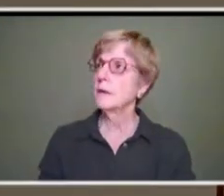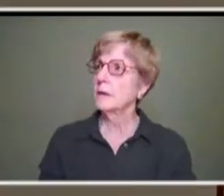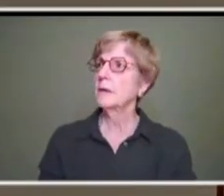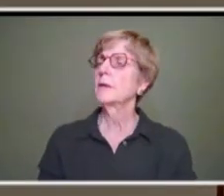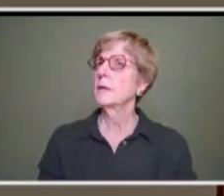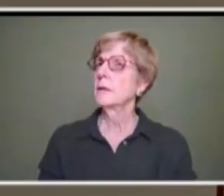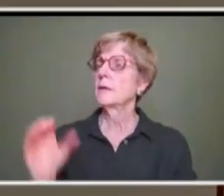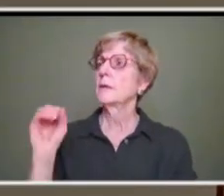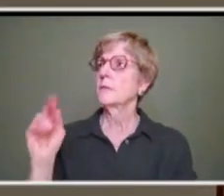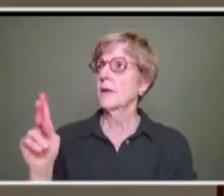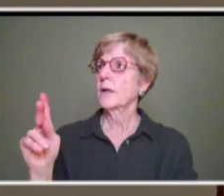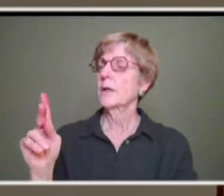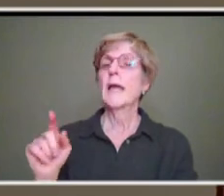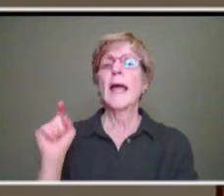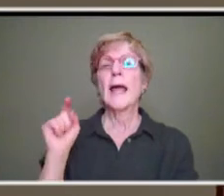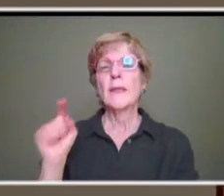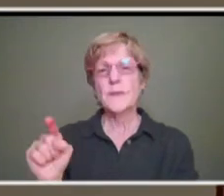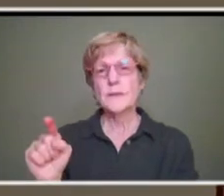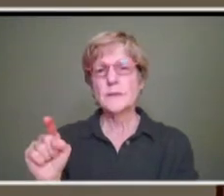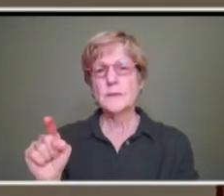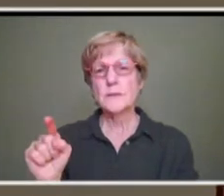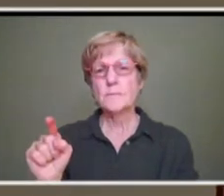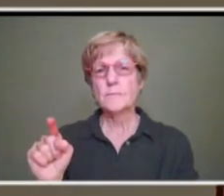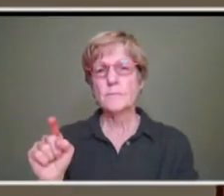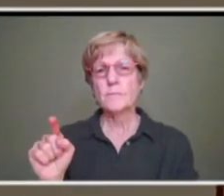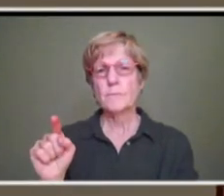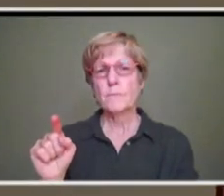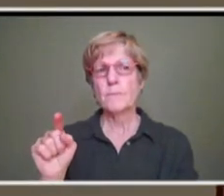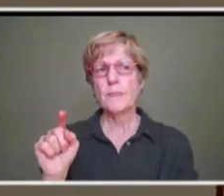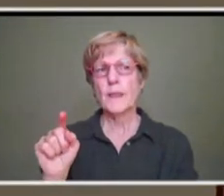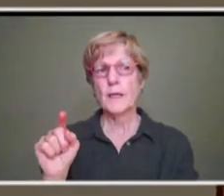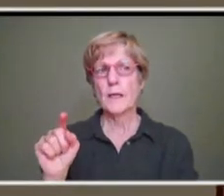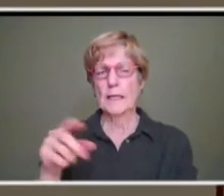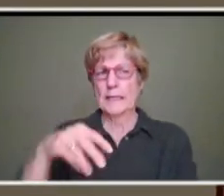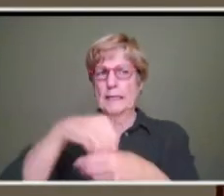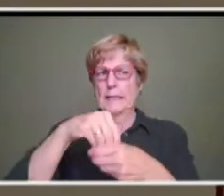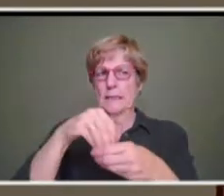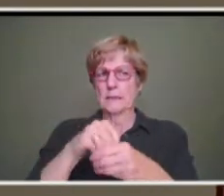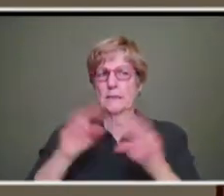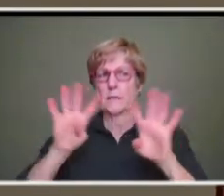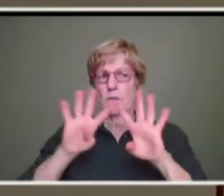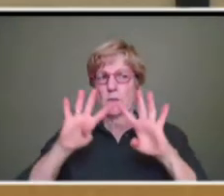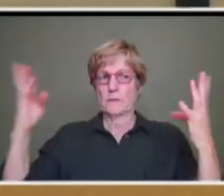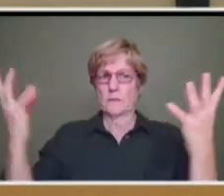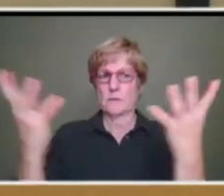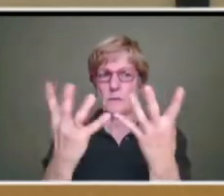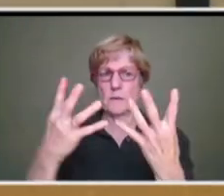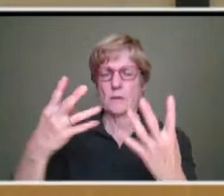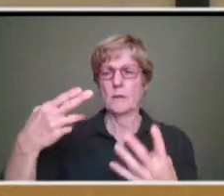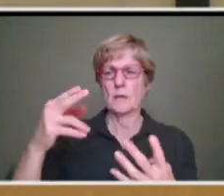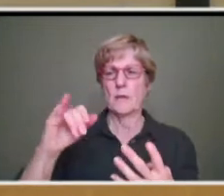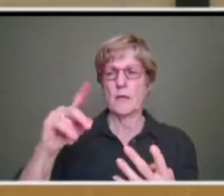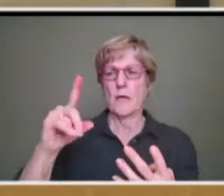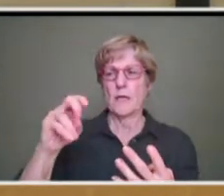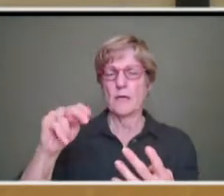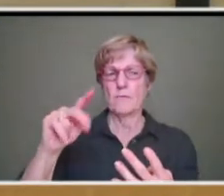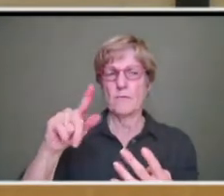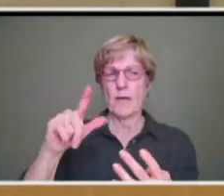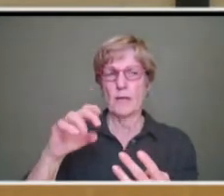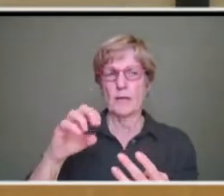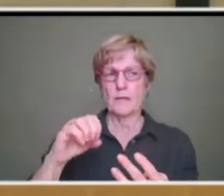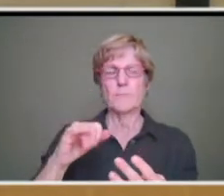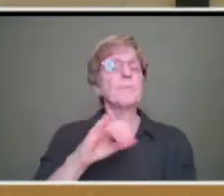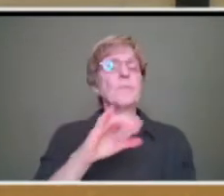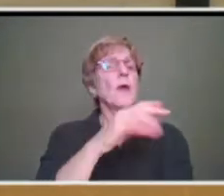this is actually in the in the interior of the neighborhood right this is right off of Yuma Street